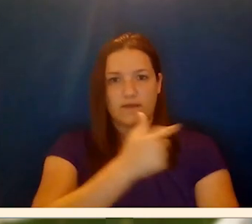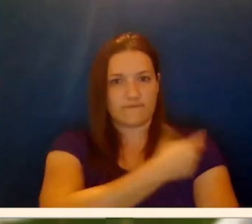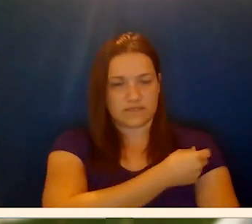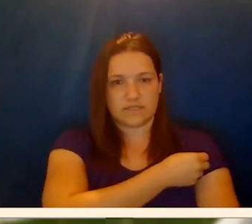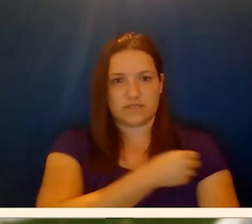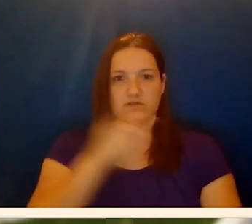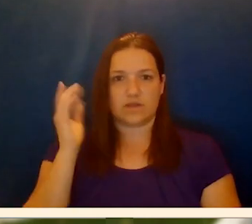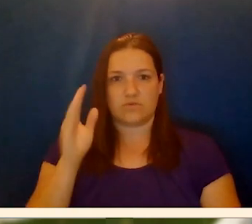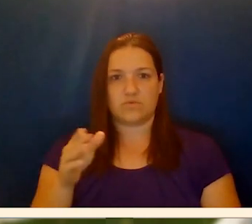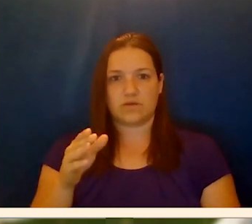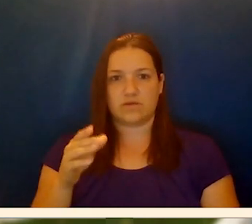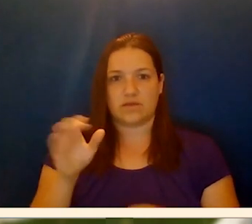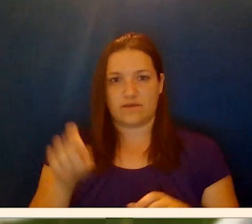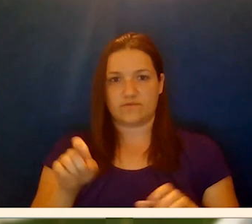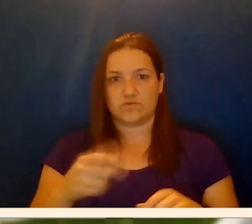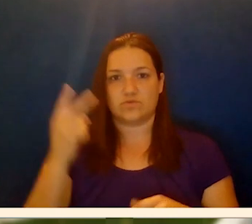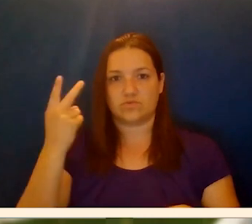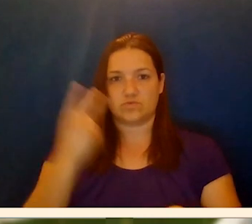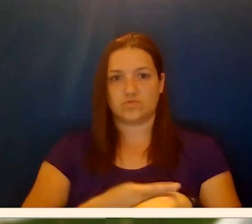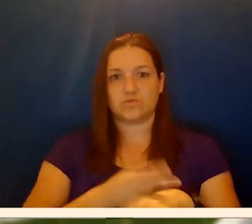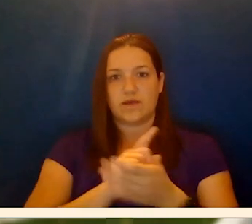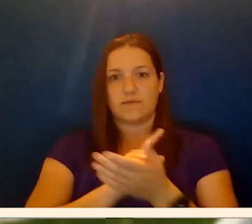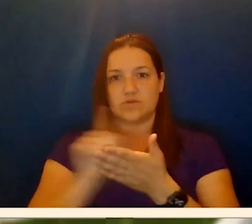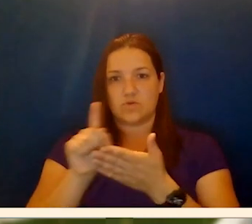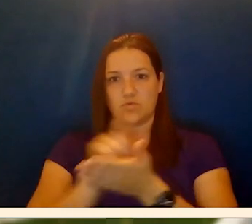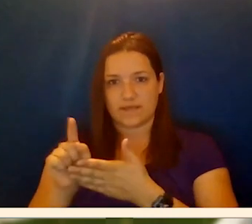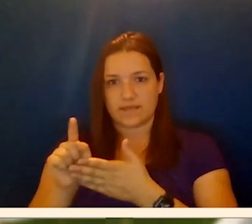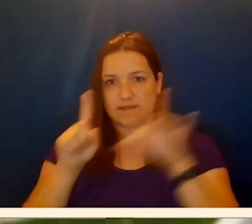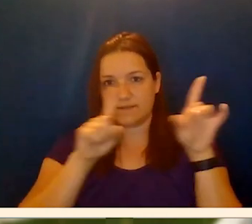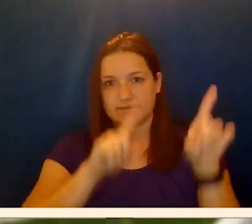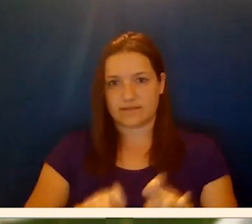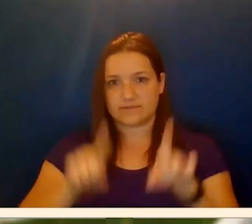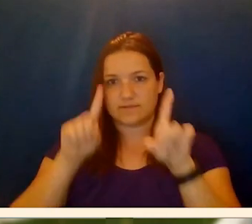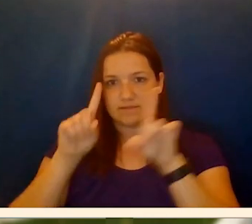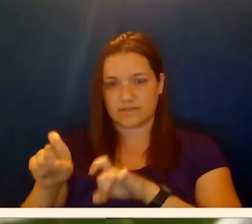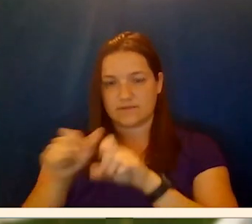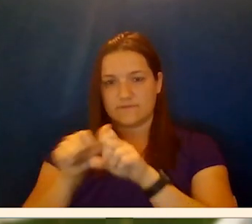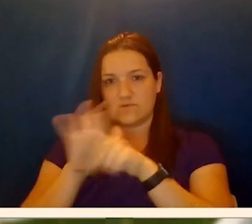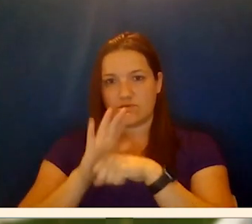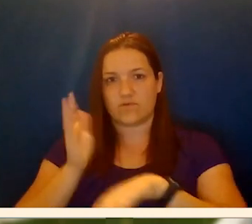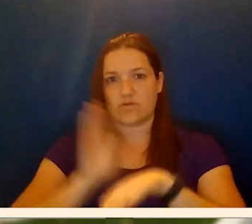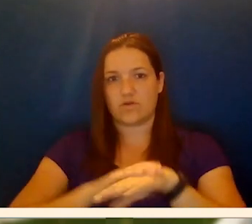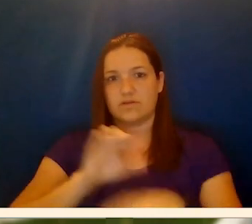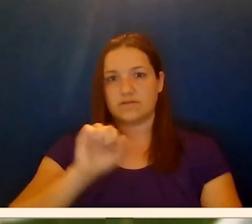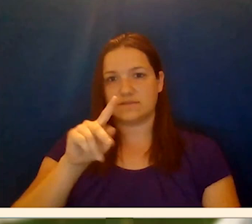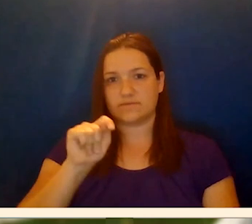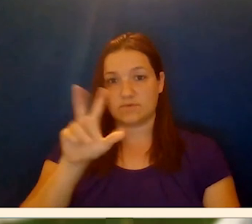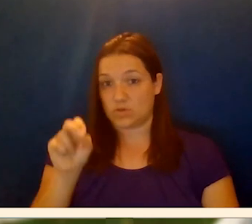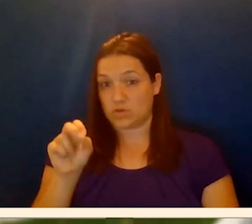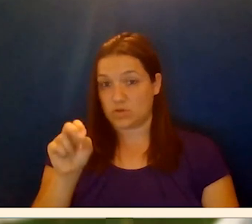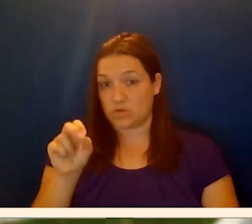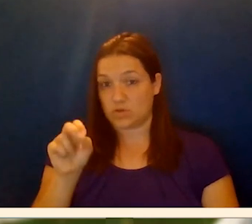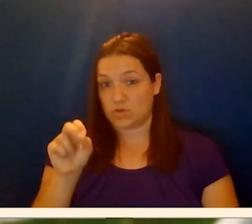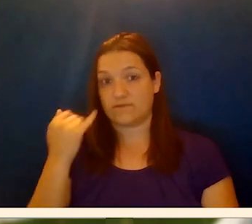a week testing of COVID. And then on September 30th, if they have submitted their declination,